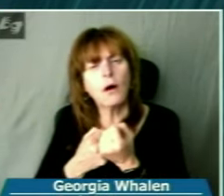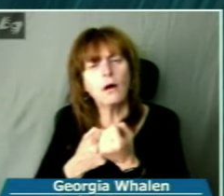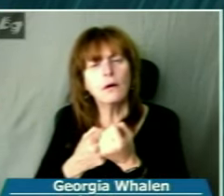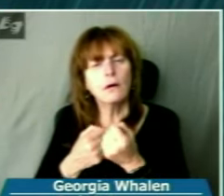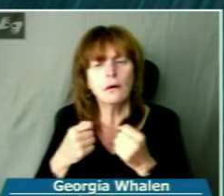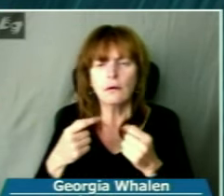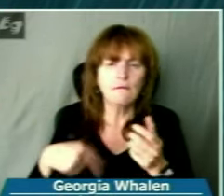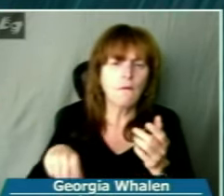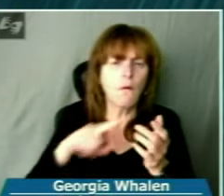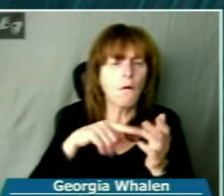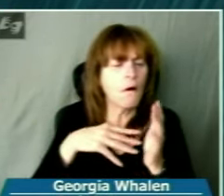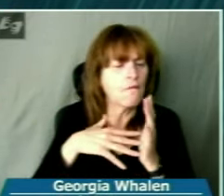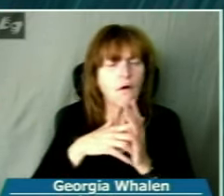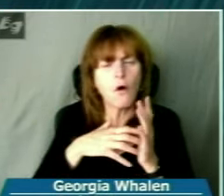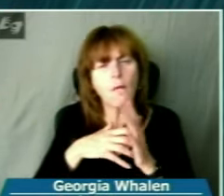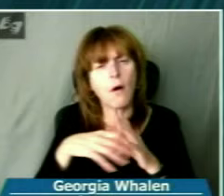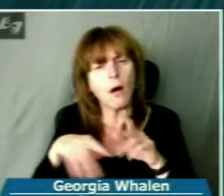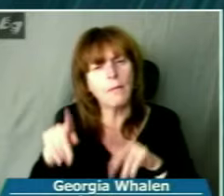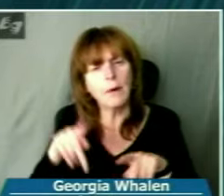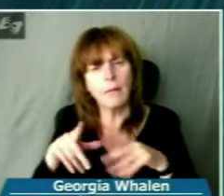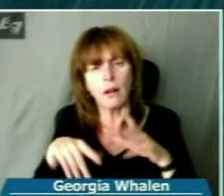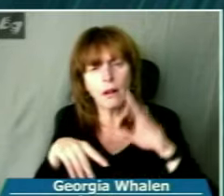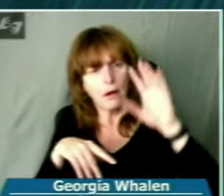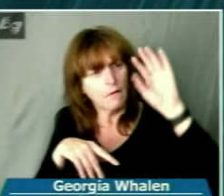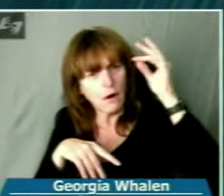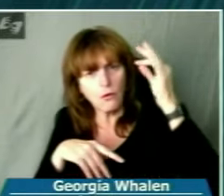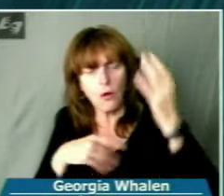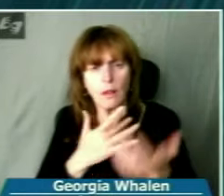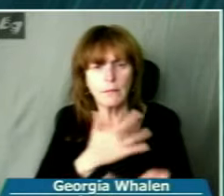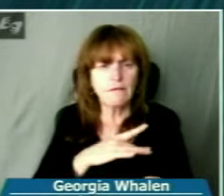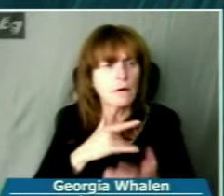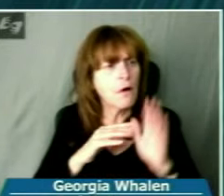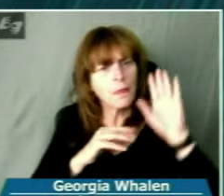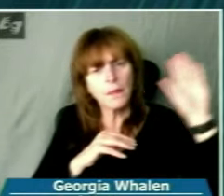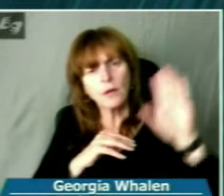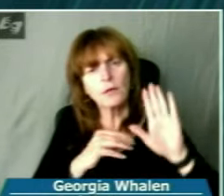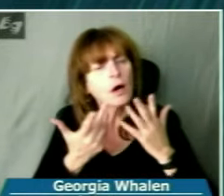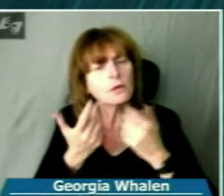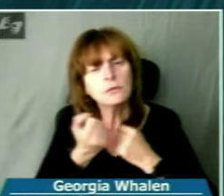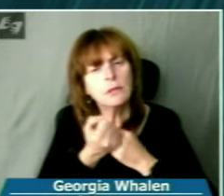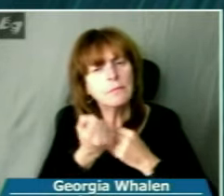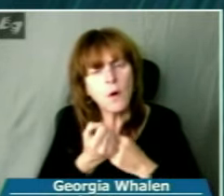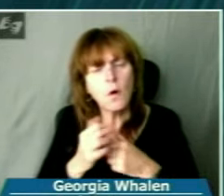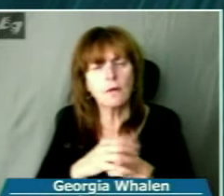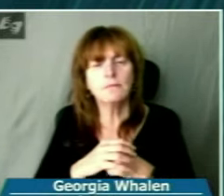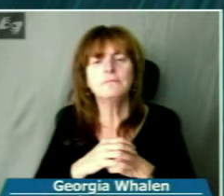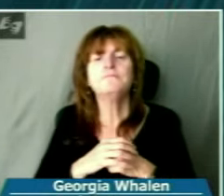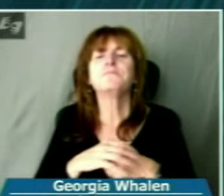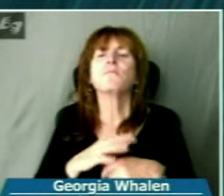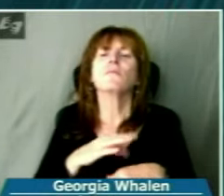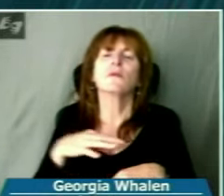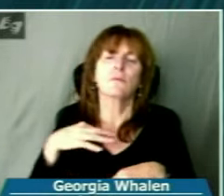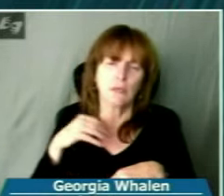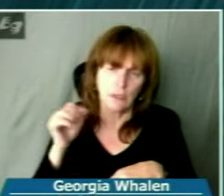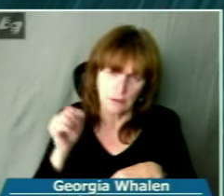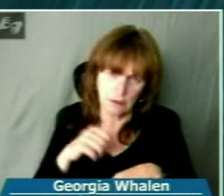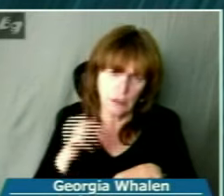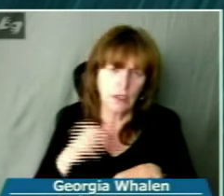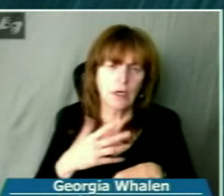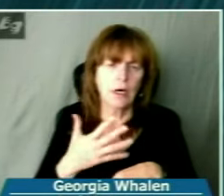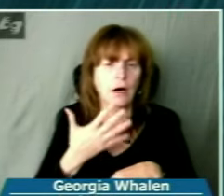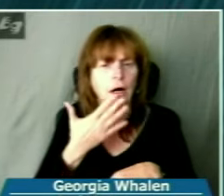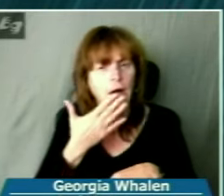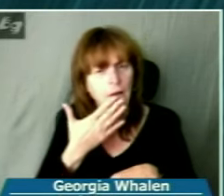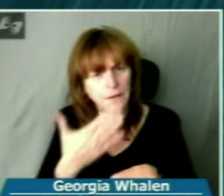the other levels of government, if you wouldn't mind? Thank you, Mike. And so certainly compliments to Brother Richard and Grace and all